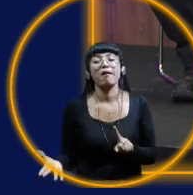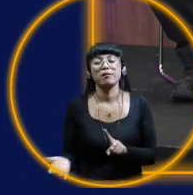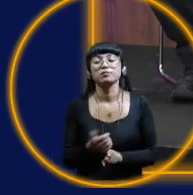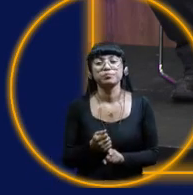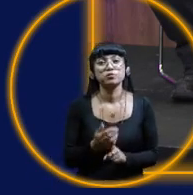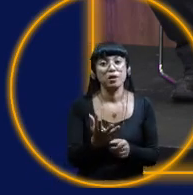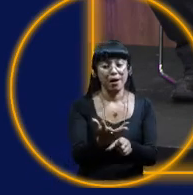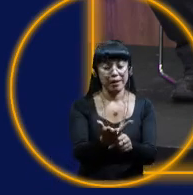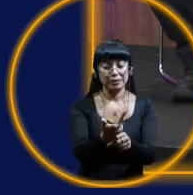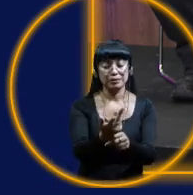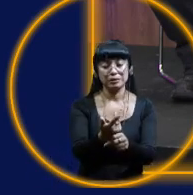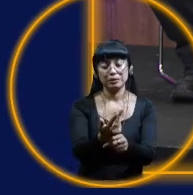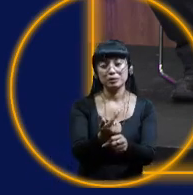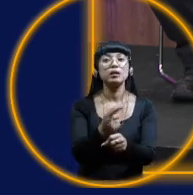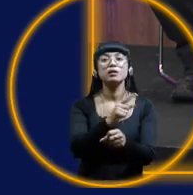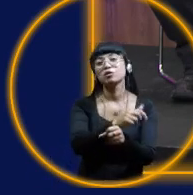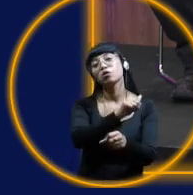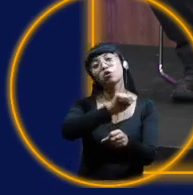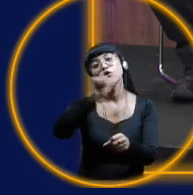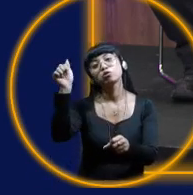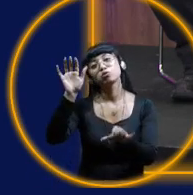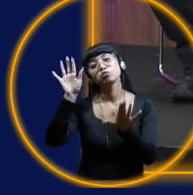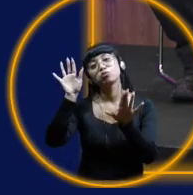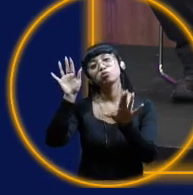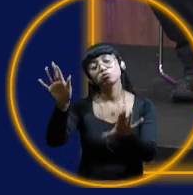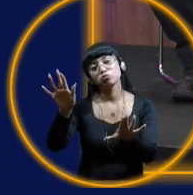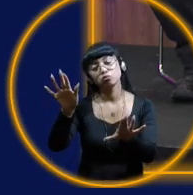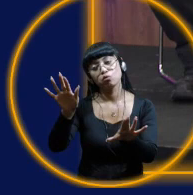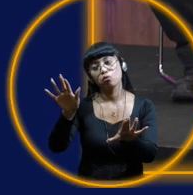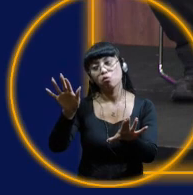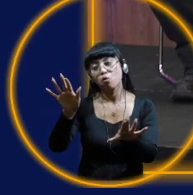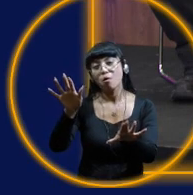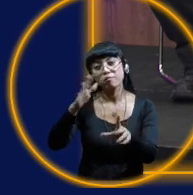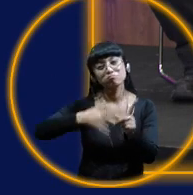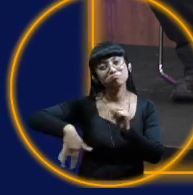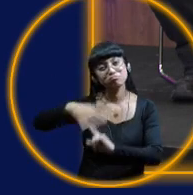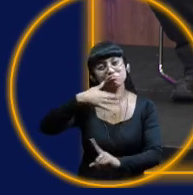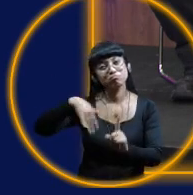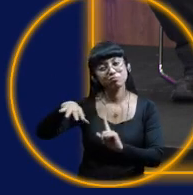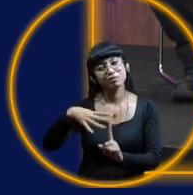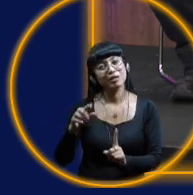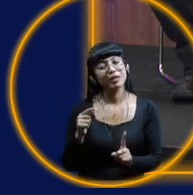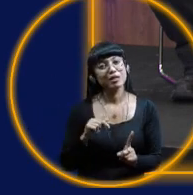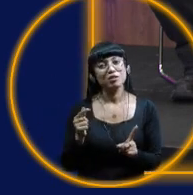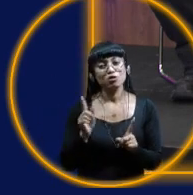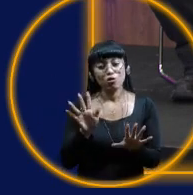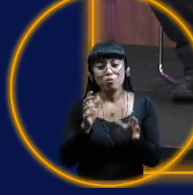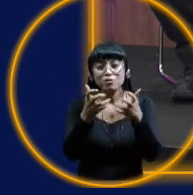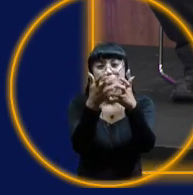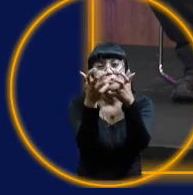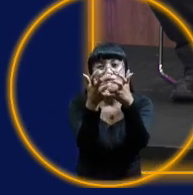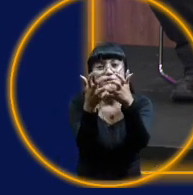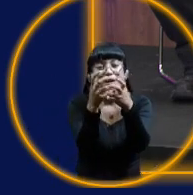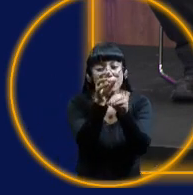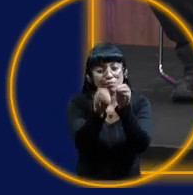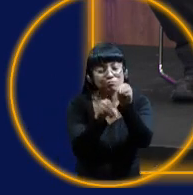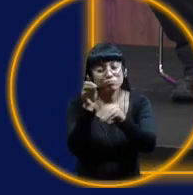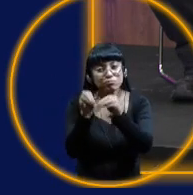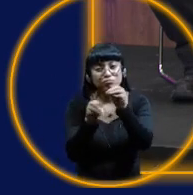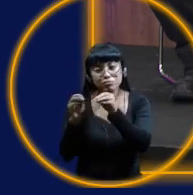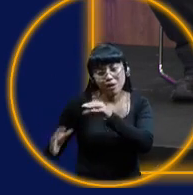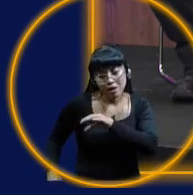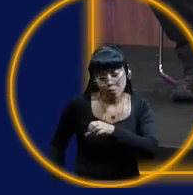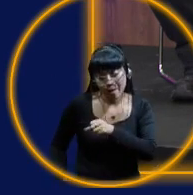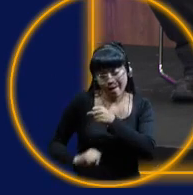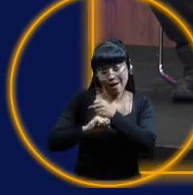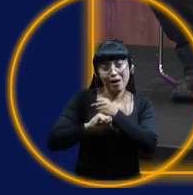lots of other ways, it's more about creating a system that is complementary to your quirks and to